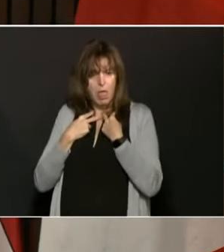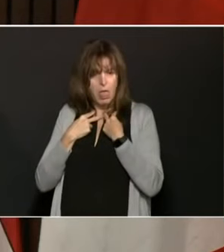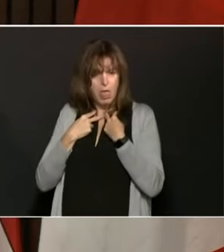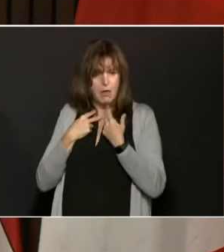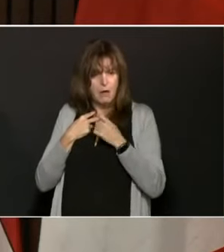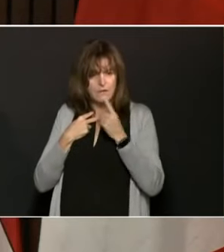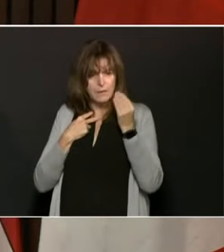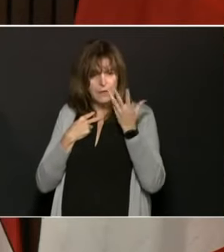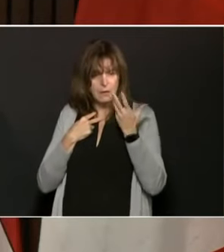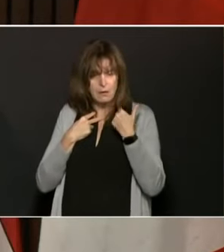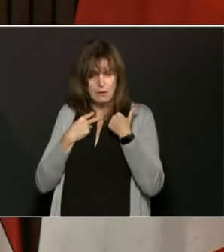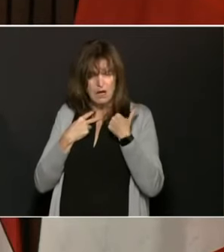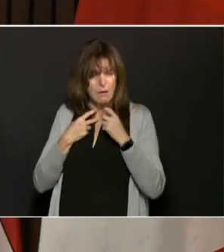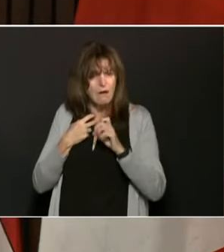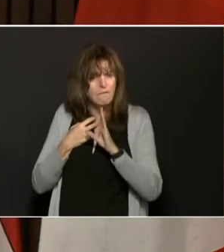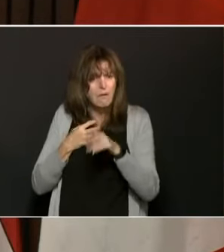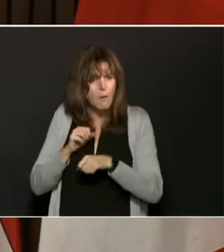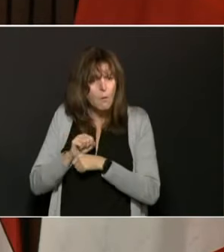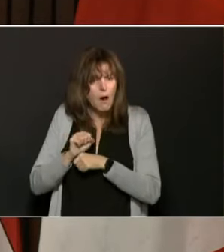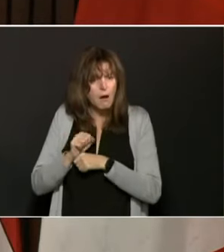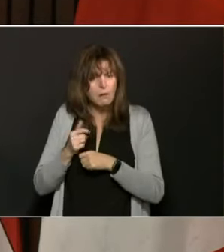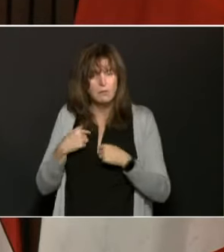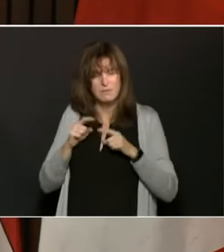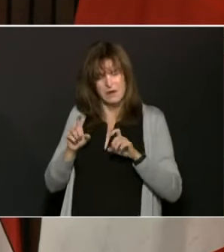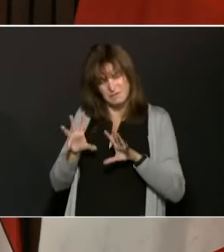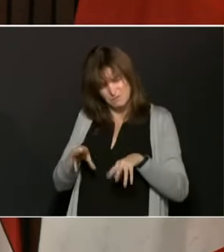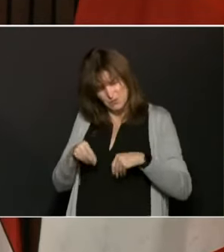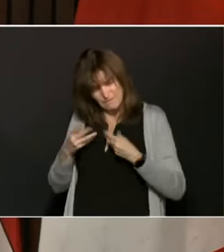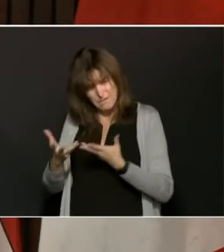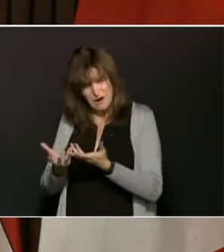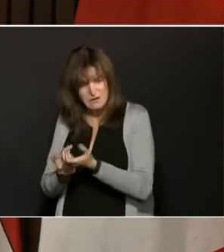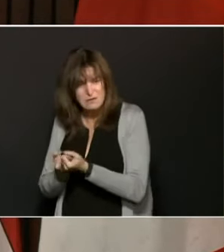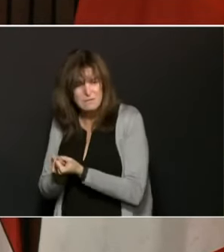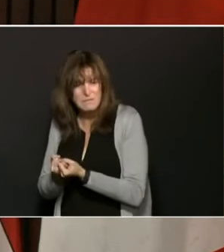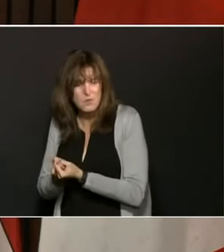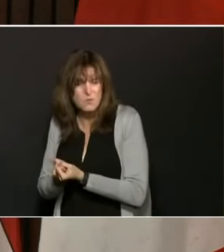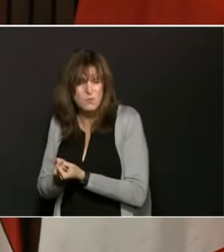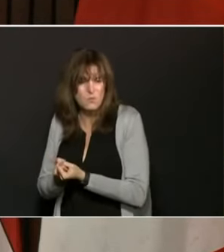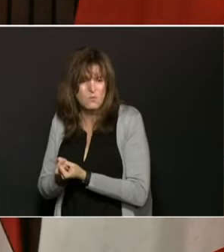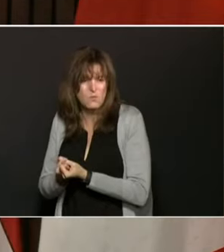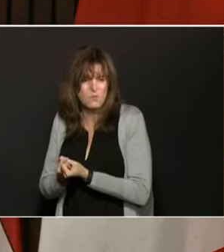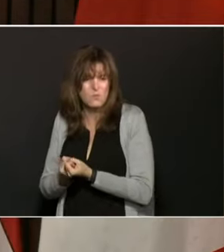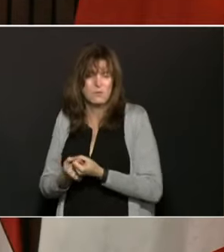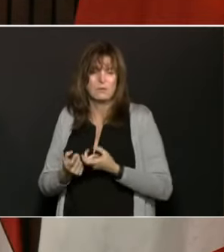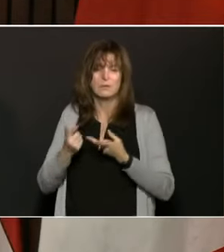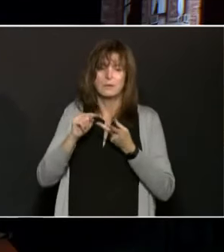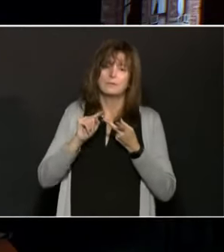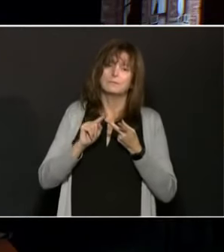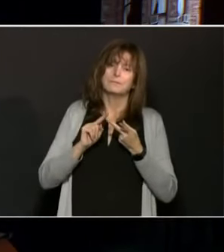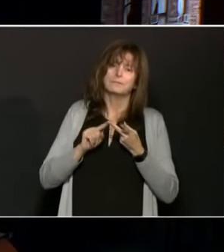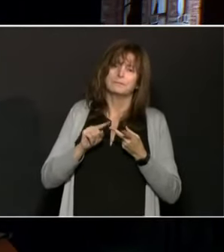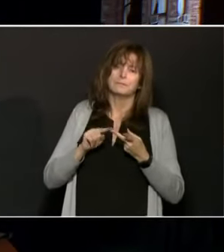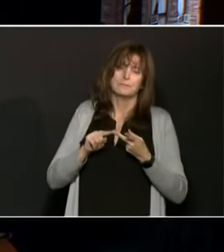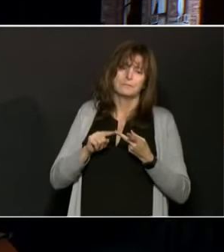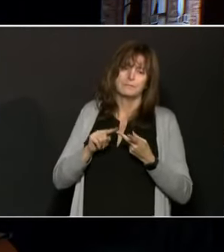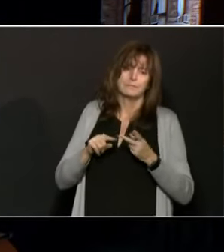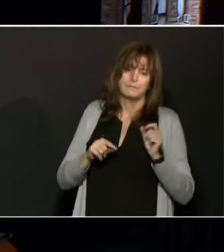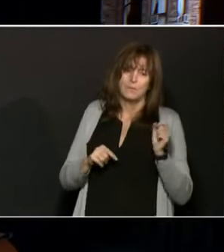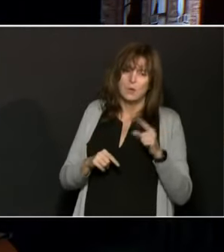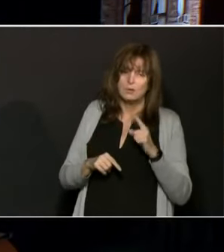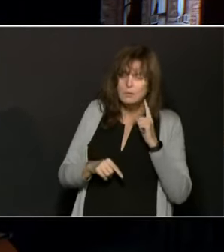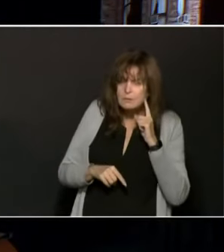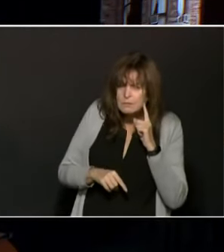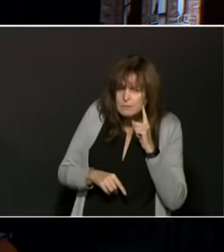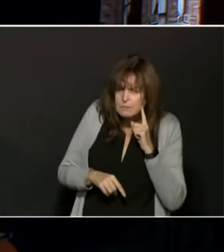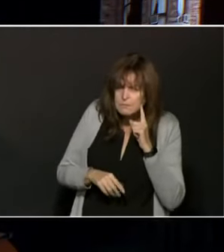of it is critical as well. Follow-up? Okay, thank you so much. Oh, 1 second, I'm hearing my echo. Thank you, Dr. Williams,